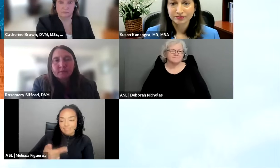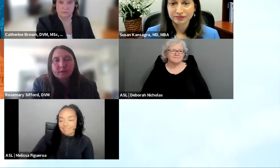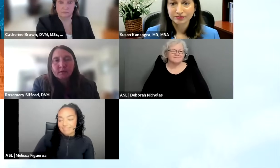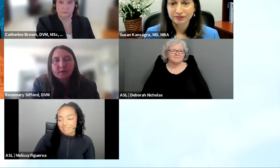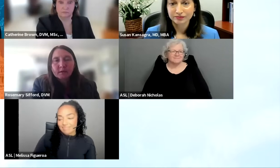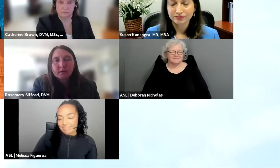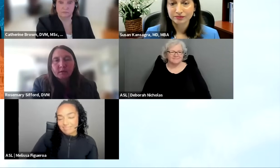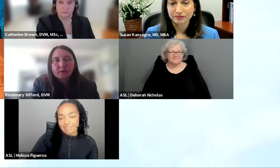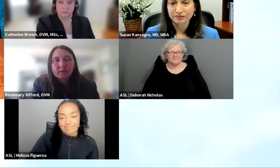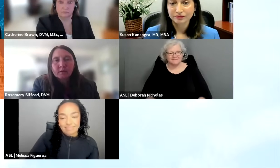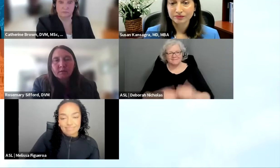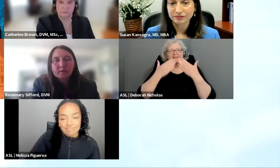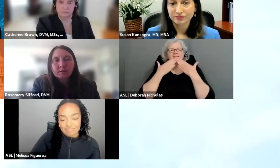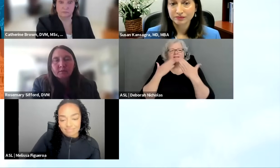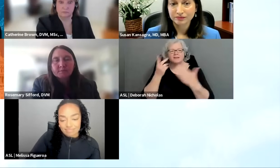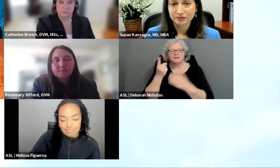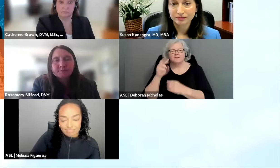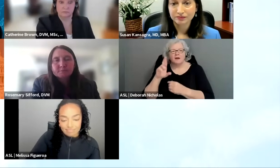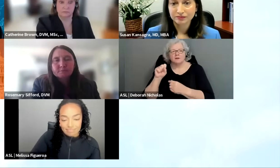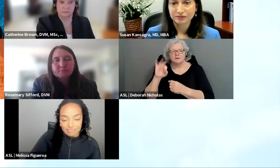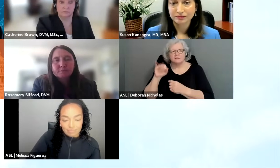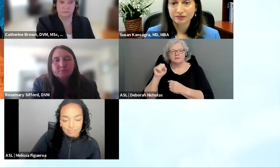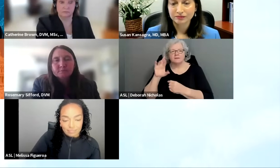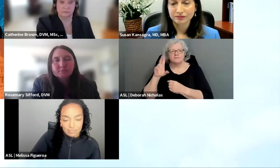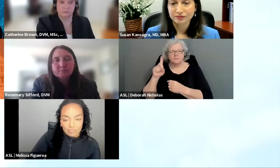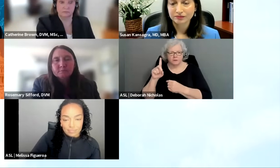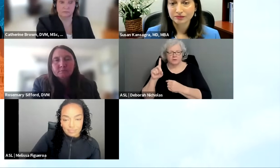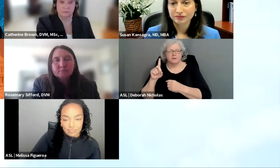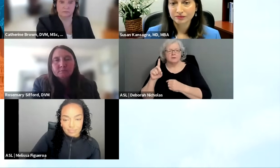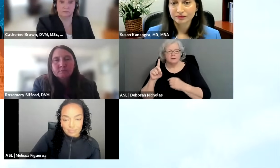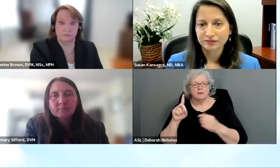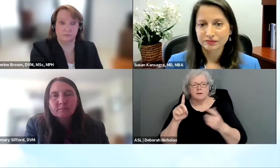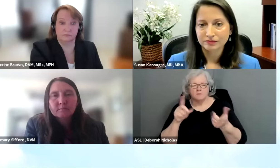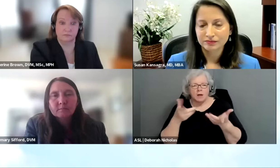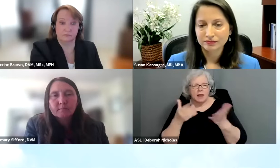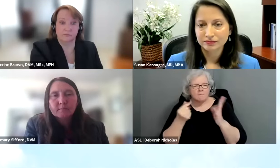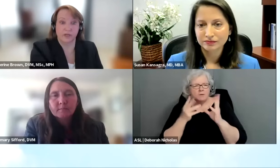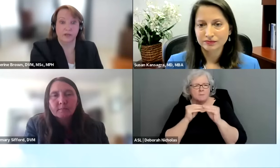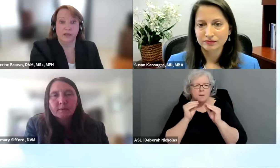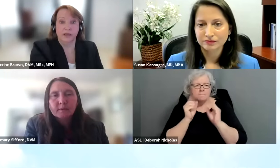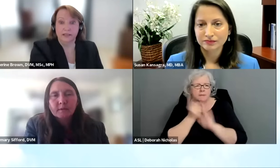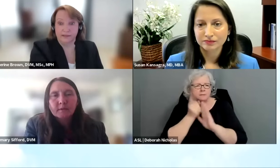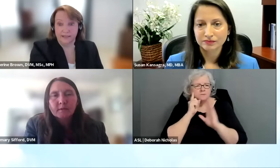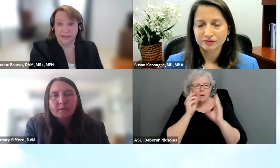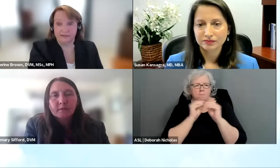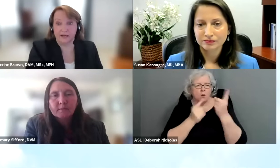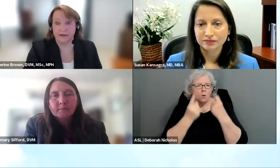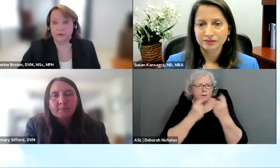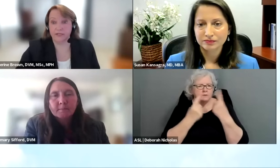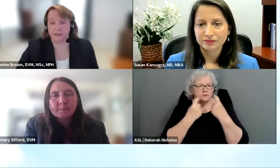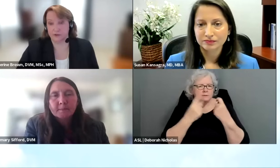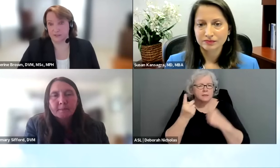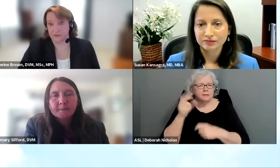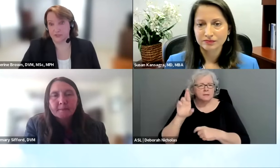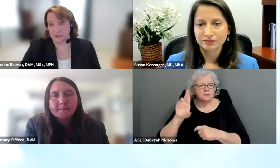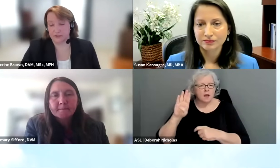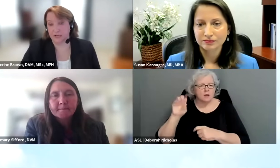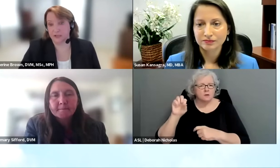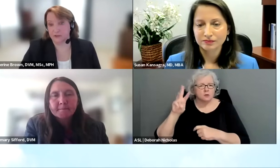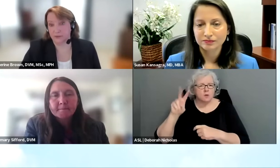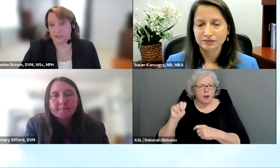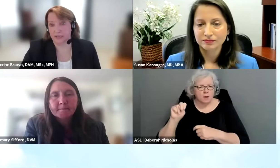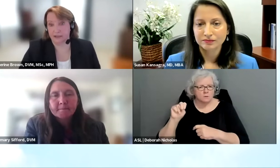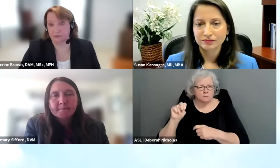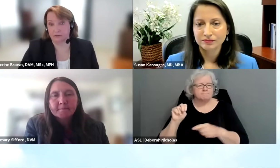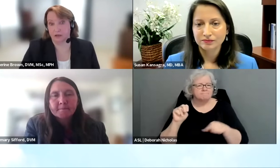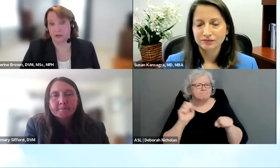Great. Thank you, Dr. Sifford. We have a couple more minutes for further questions. Dr. Brown. Yeah, thanks. I know that transmission